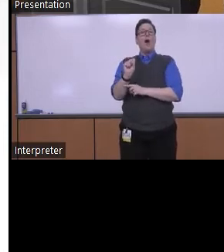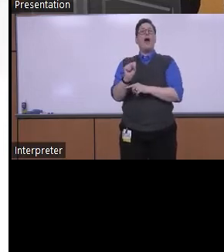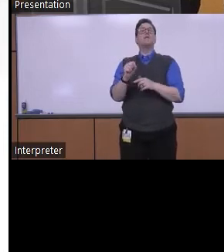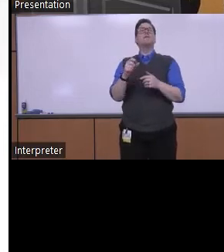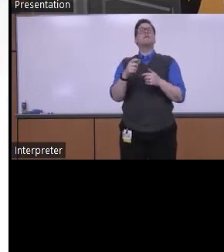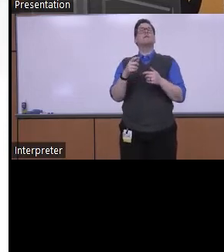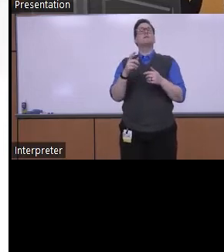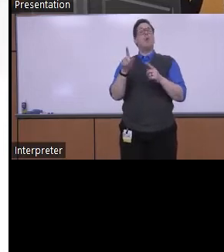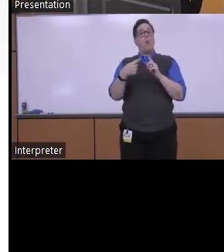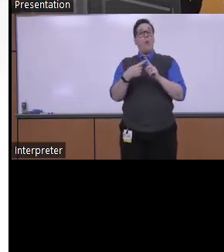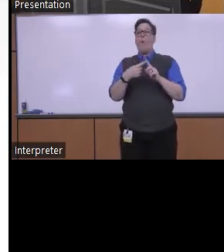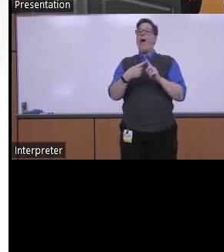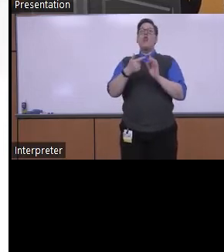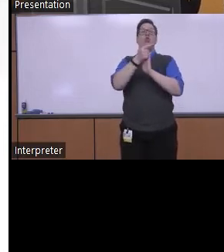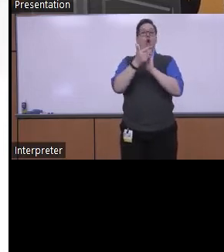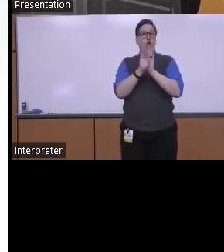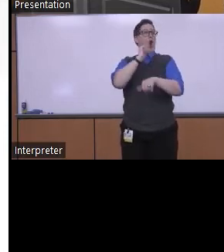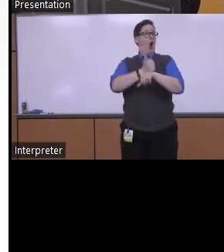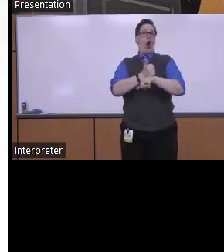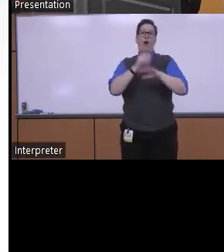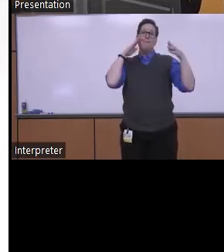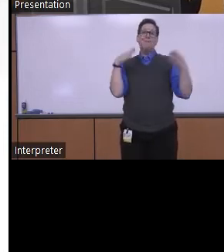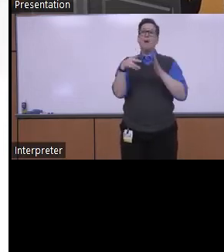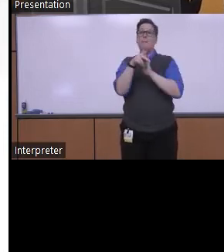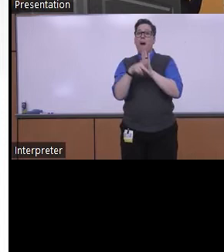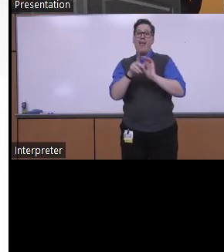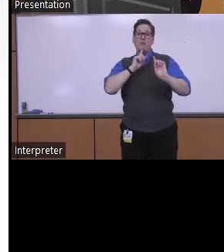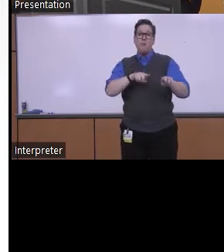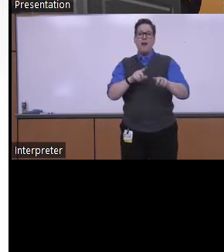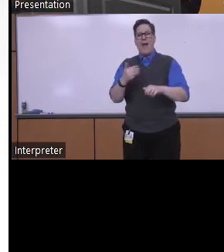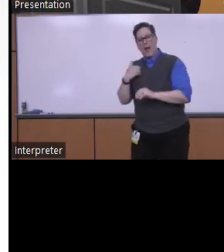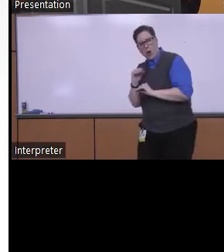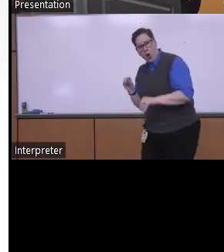centering reporting, it was in the absence of any data to support that.